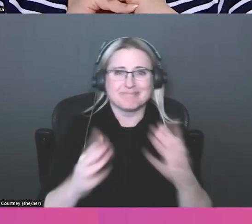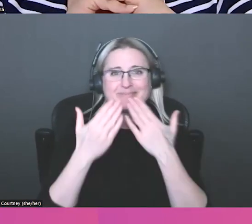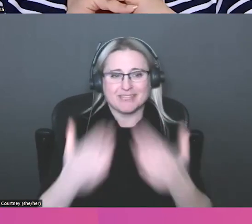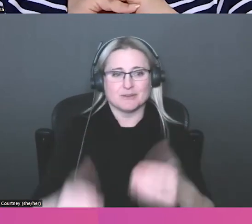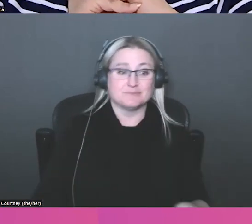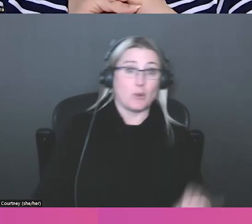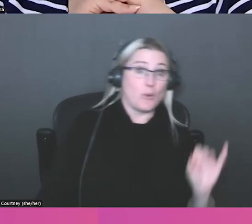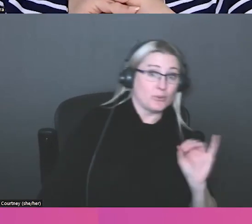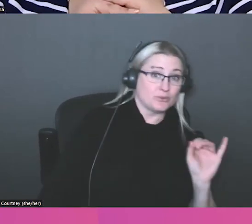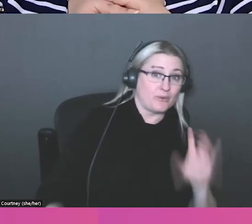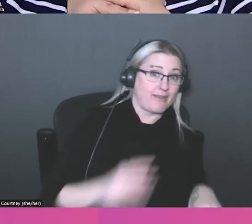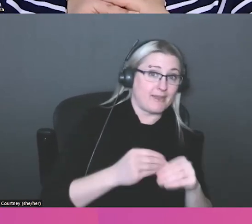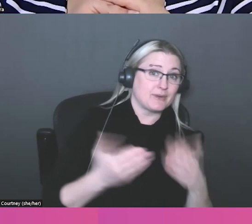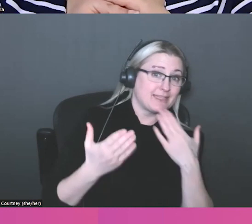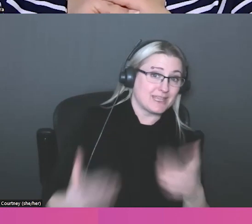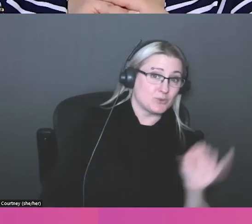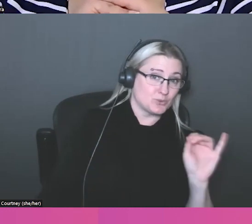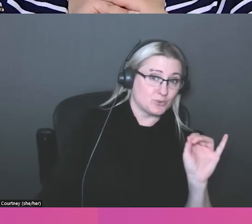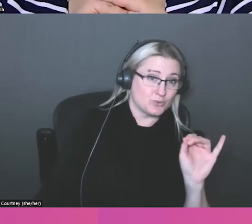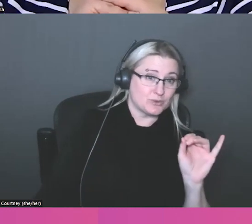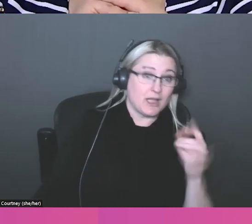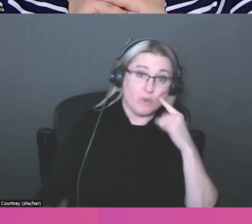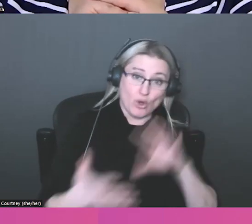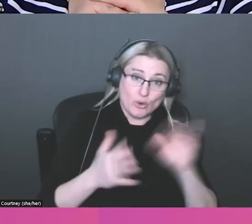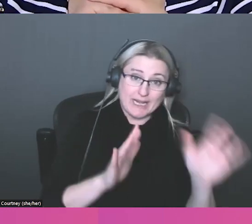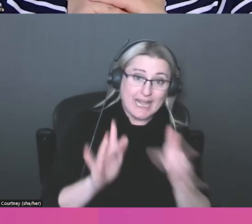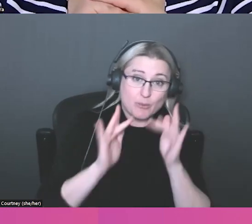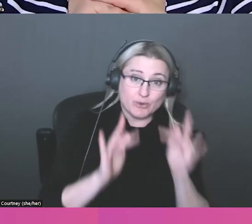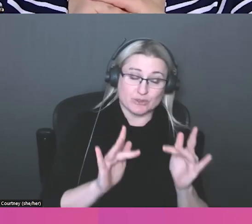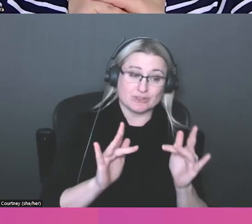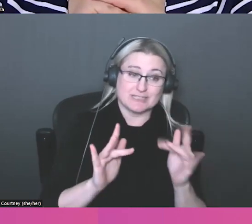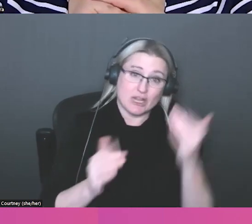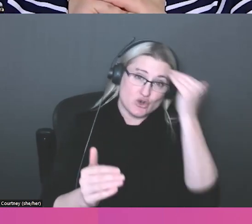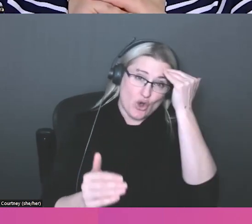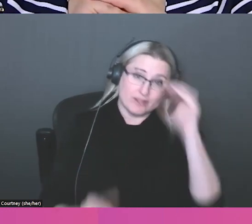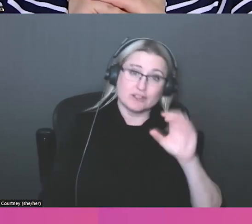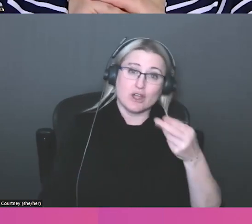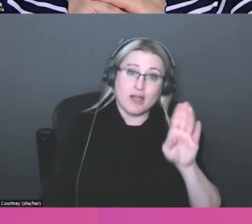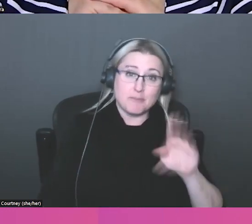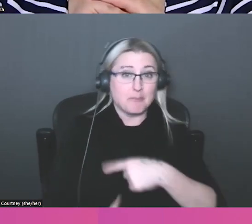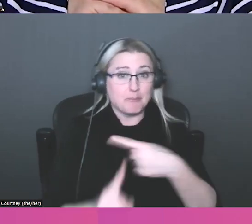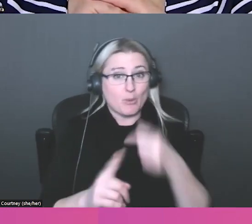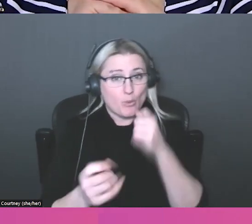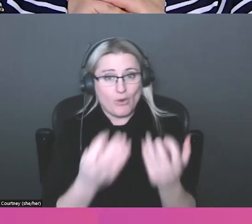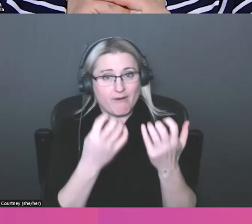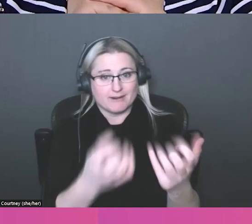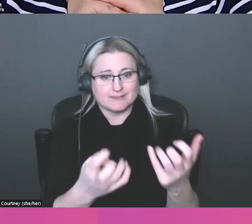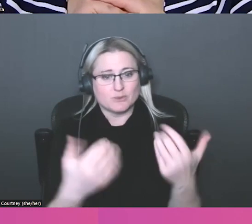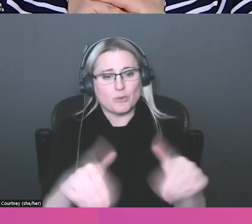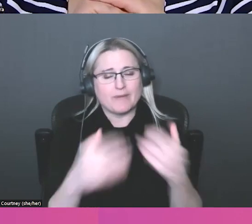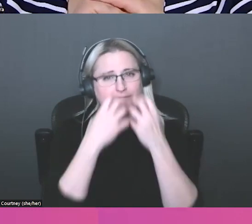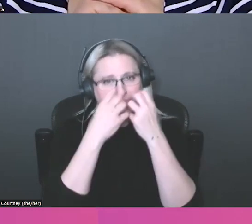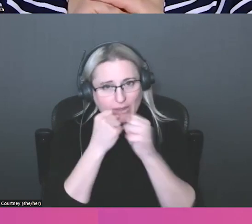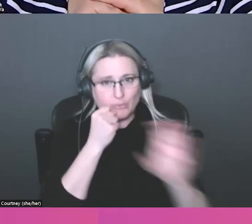wanted to also share our thank you to the Learning Network and Knowledge Hub, as well as the audience members. We value